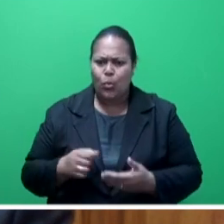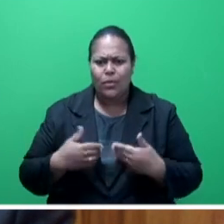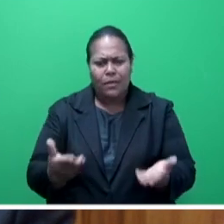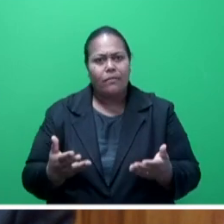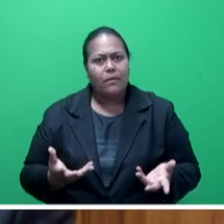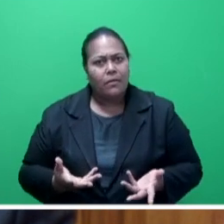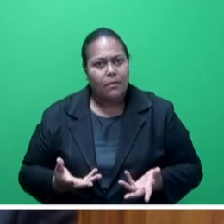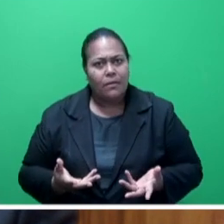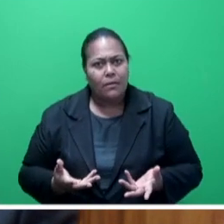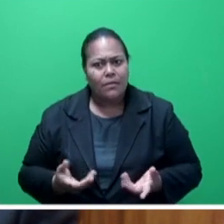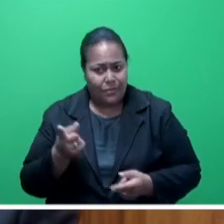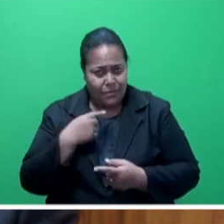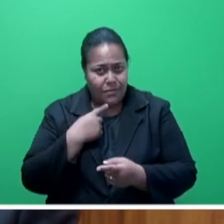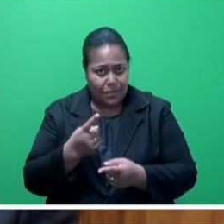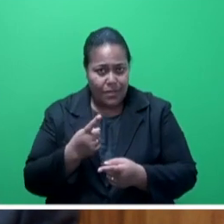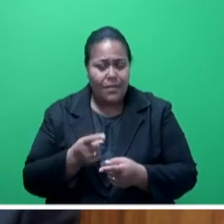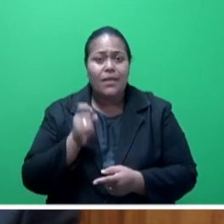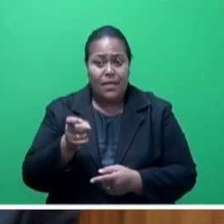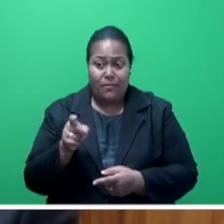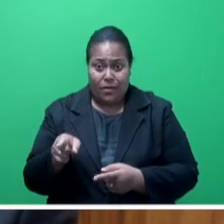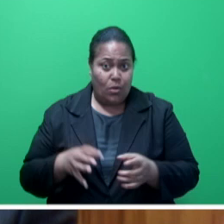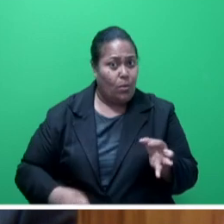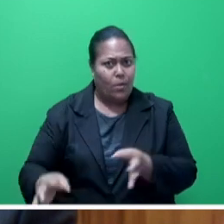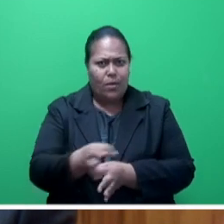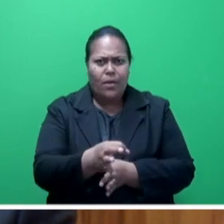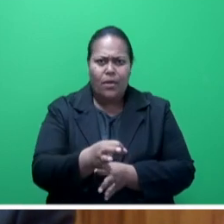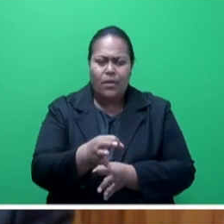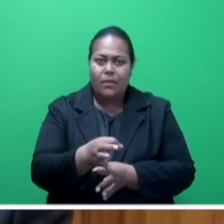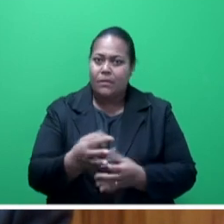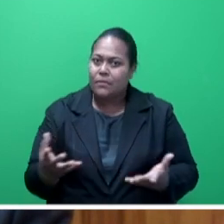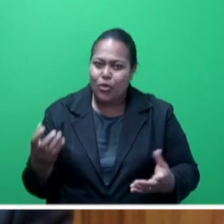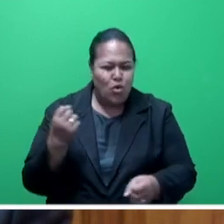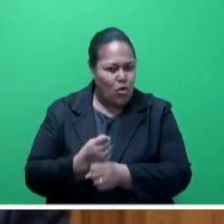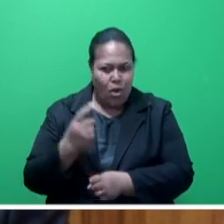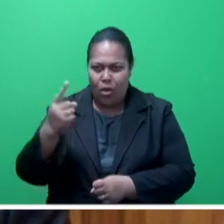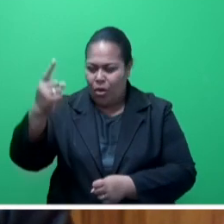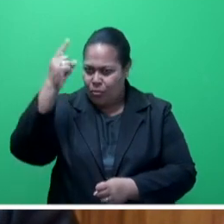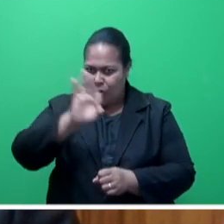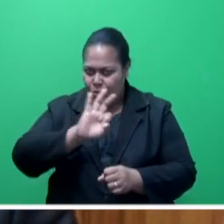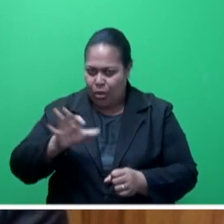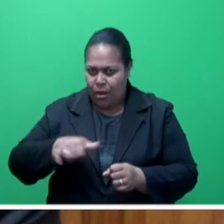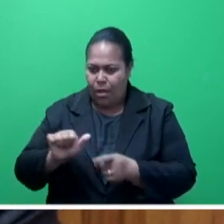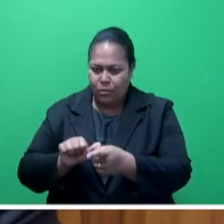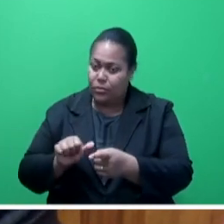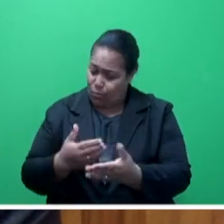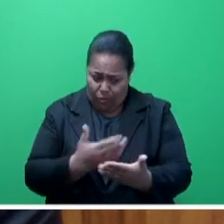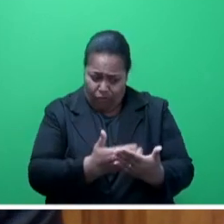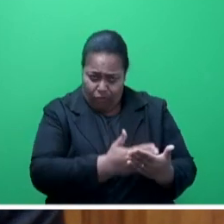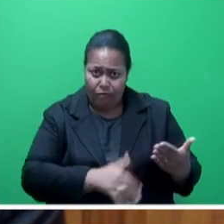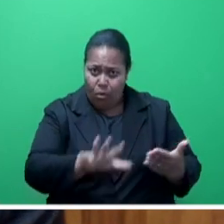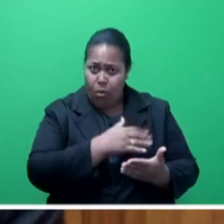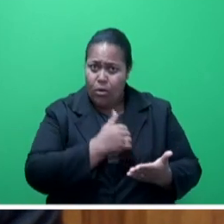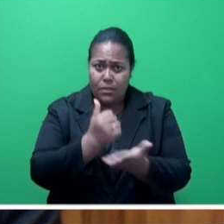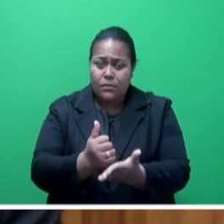They are implying that if they come into power, God forbid, that they would remove all that assistance. That is what the